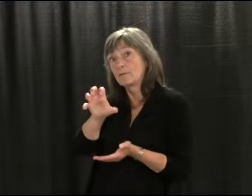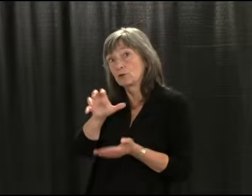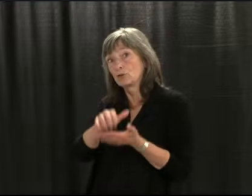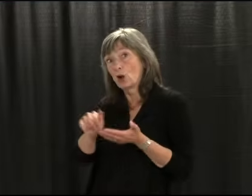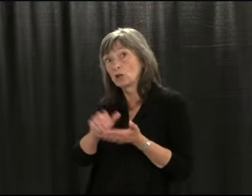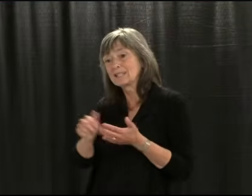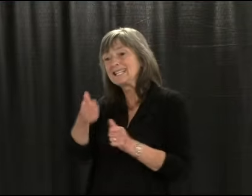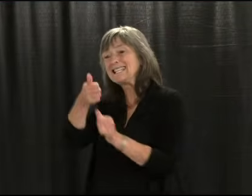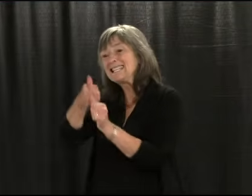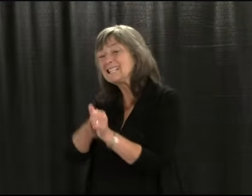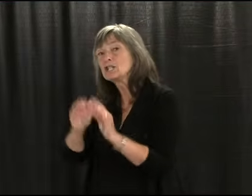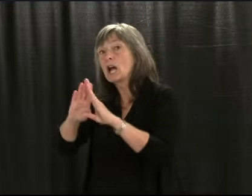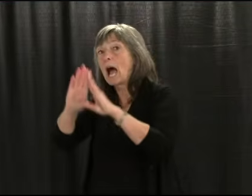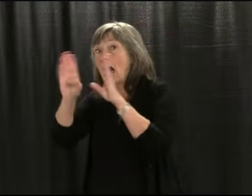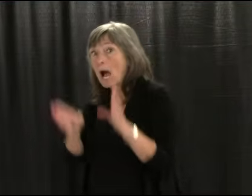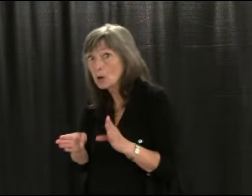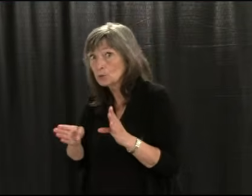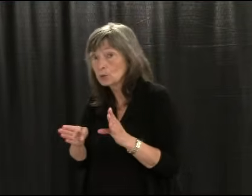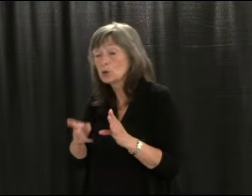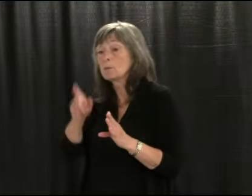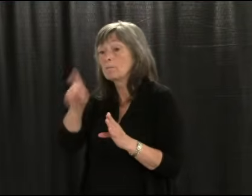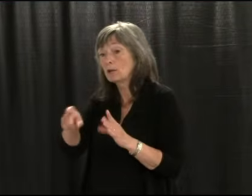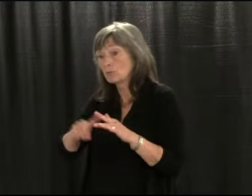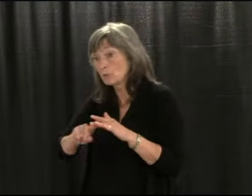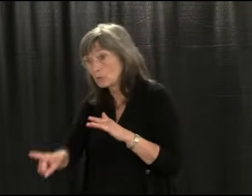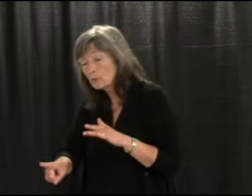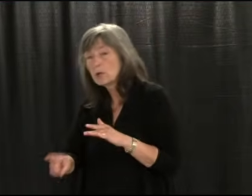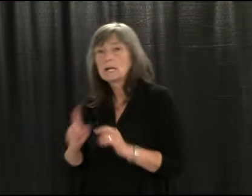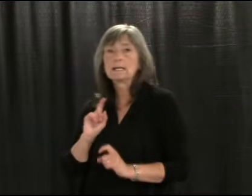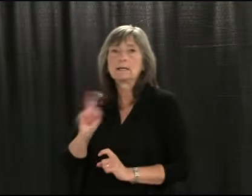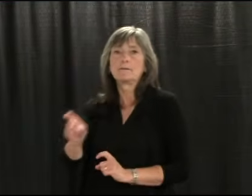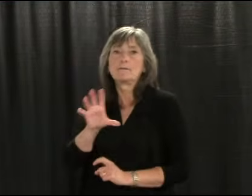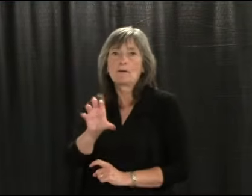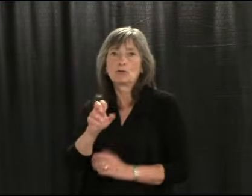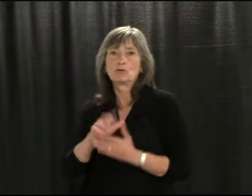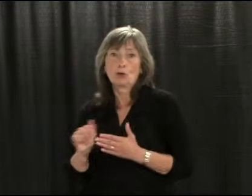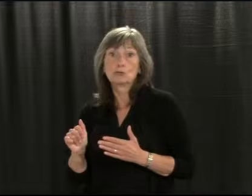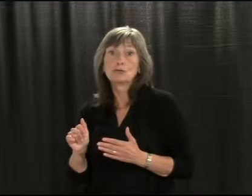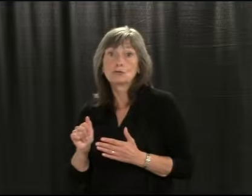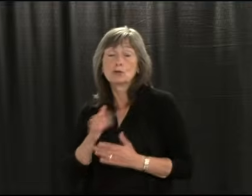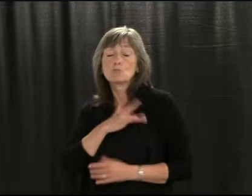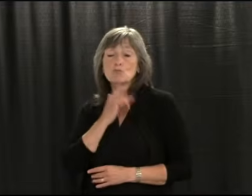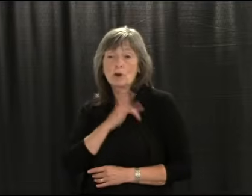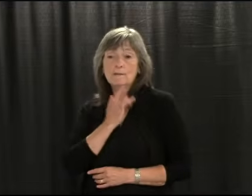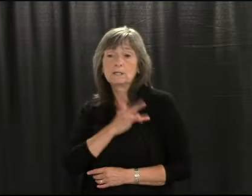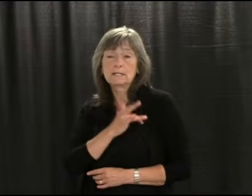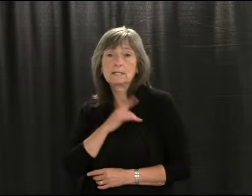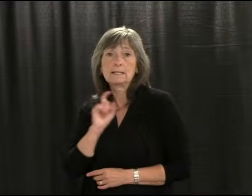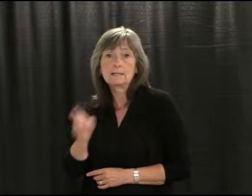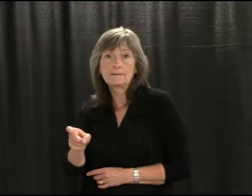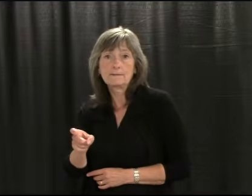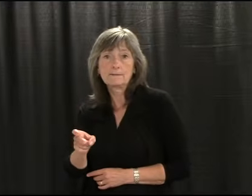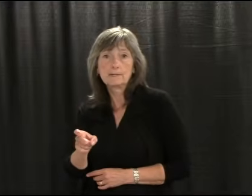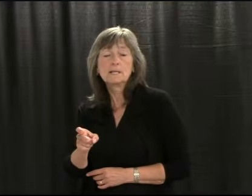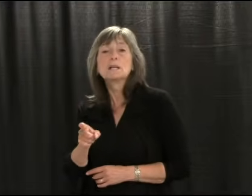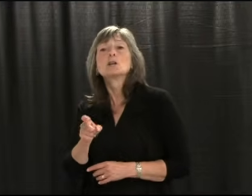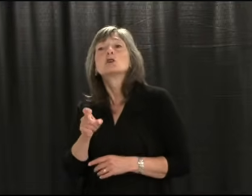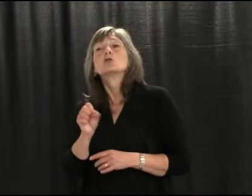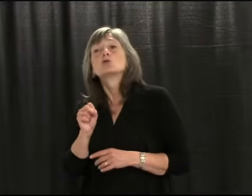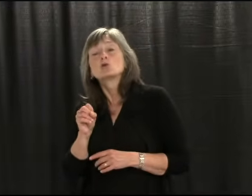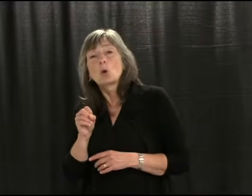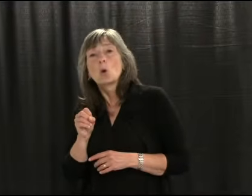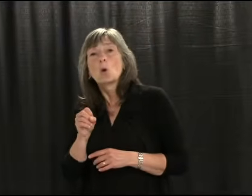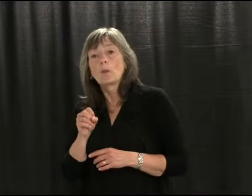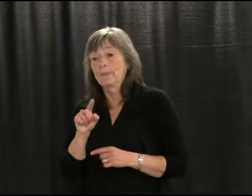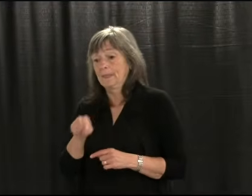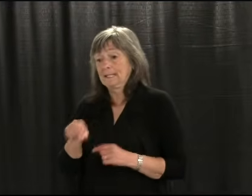$500 to each household ordered to be evacuated from their primary residence by the province or municipality due to a wildfire this